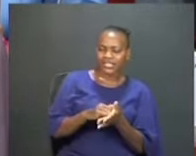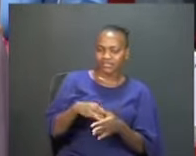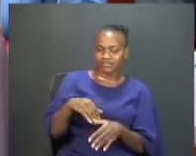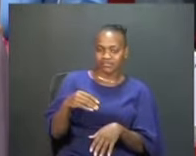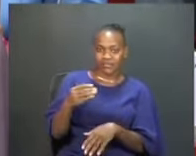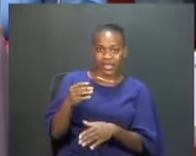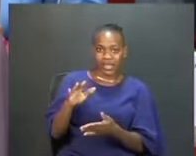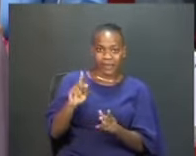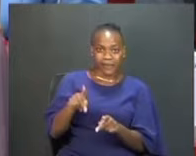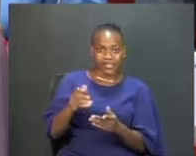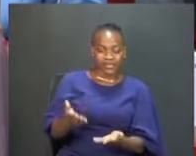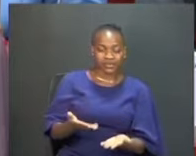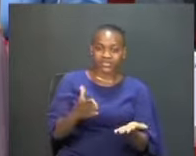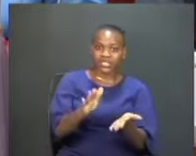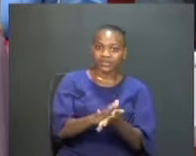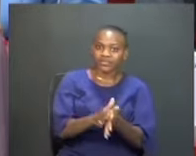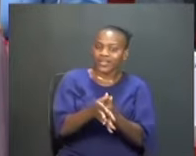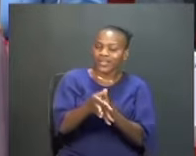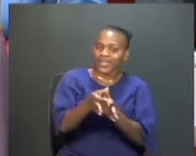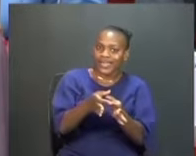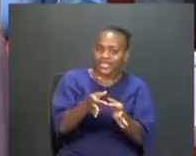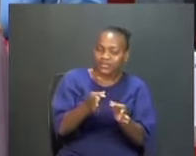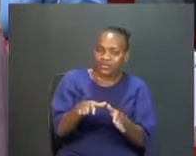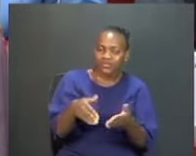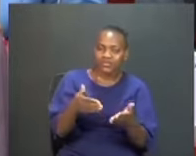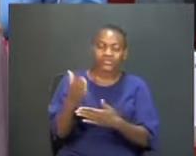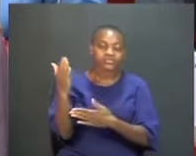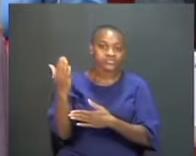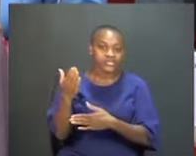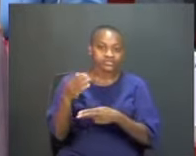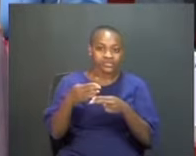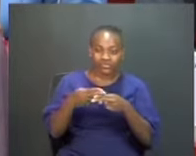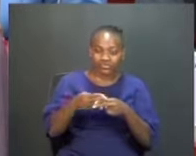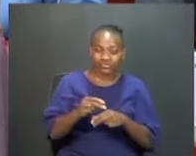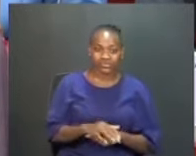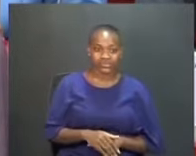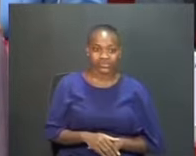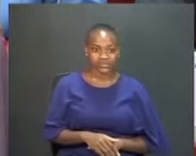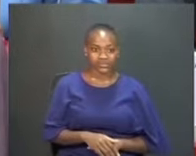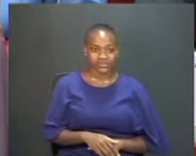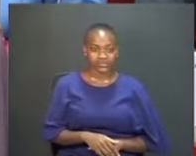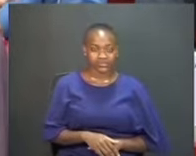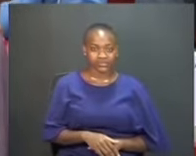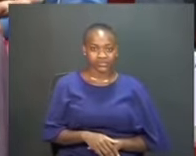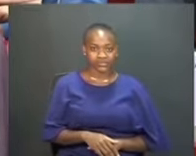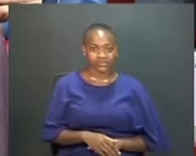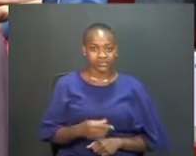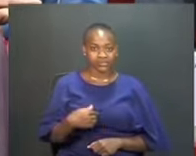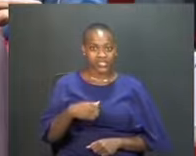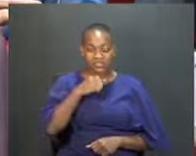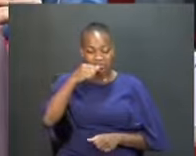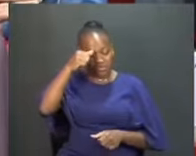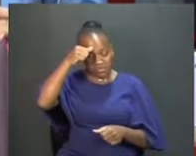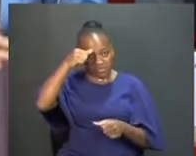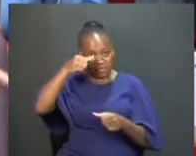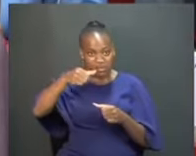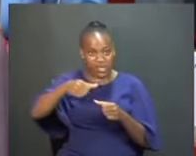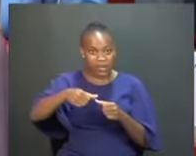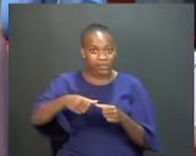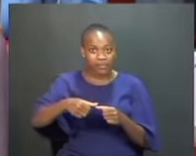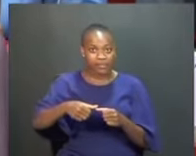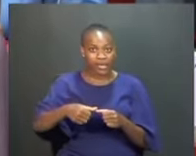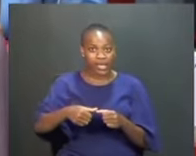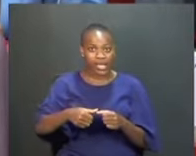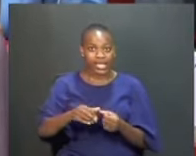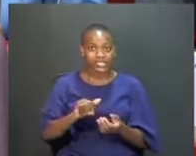explanatory memorandum, a short explanatory statement. So I don't recall that the presentation has been done